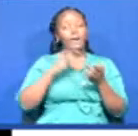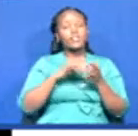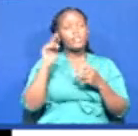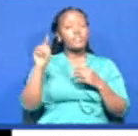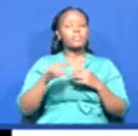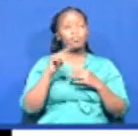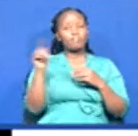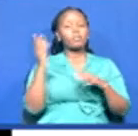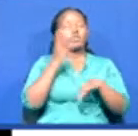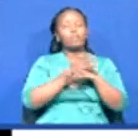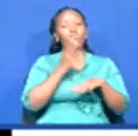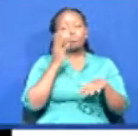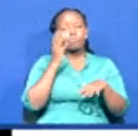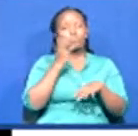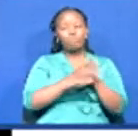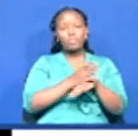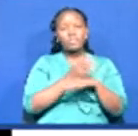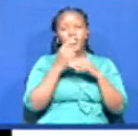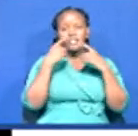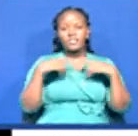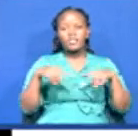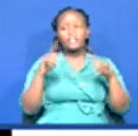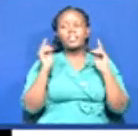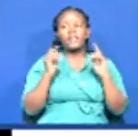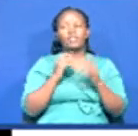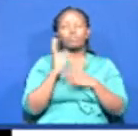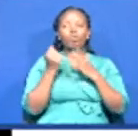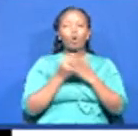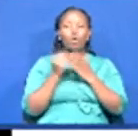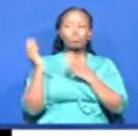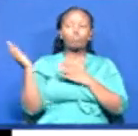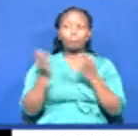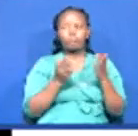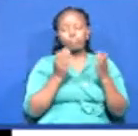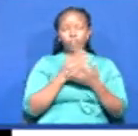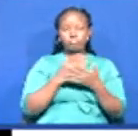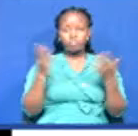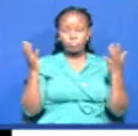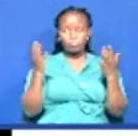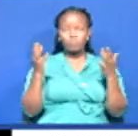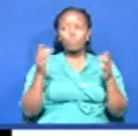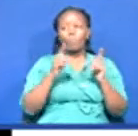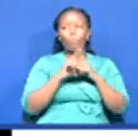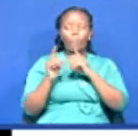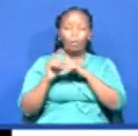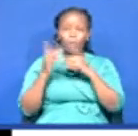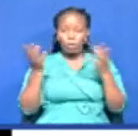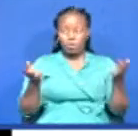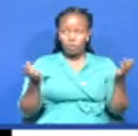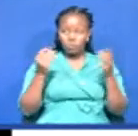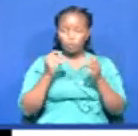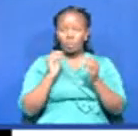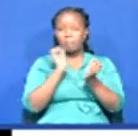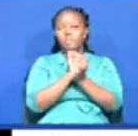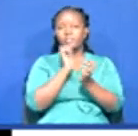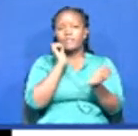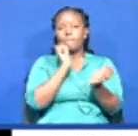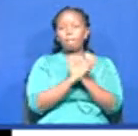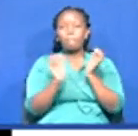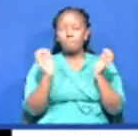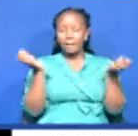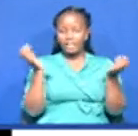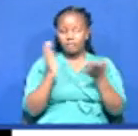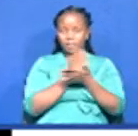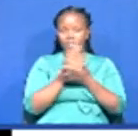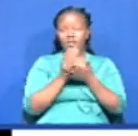the quantity or IPR of imported goods. Then, of course, if you look at the penalties under Section 35 of the